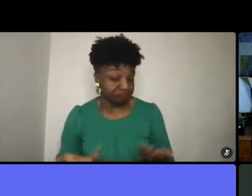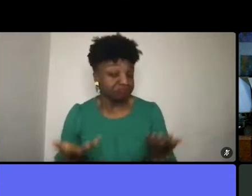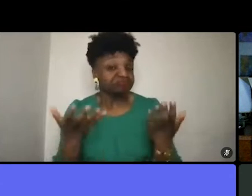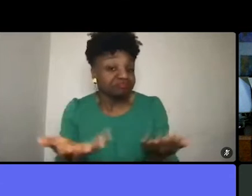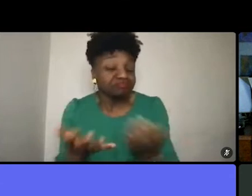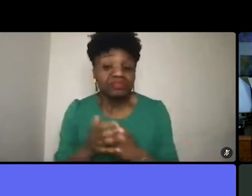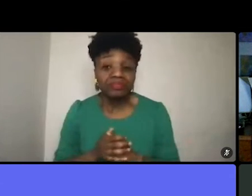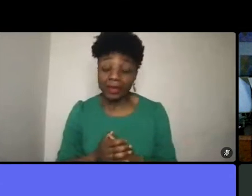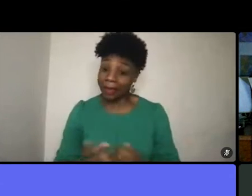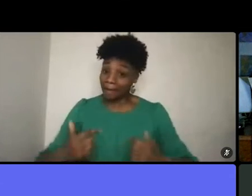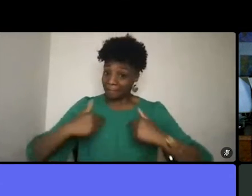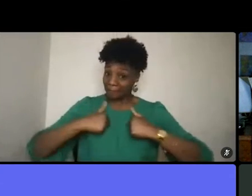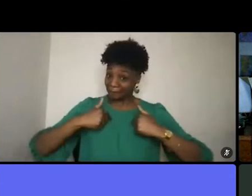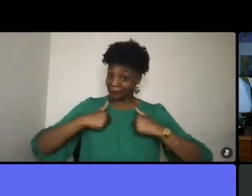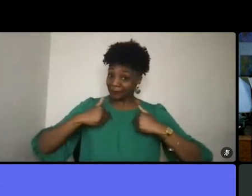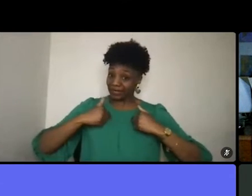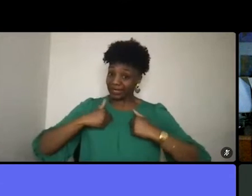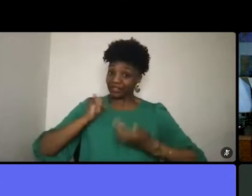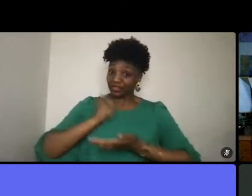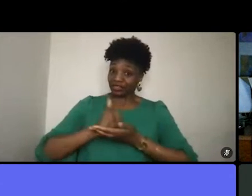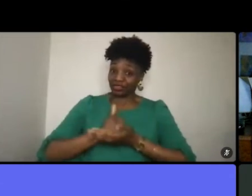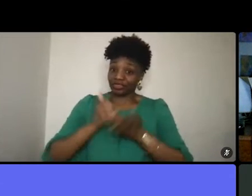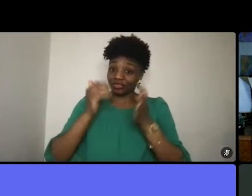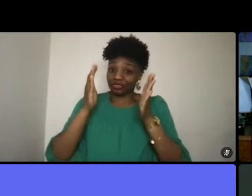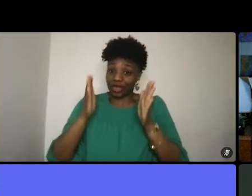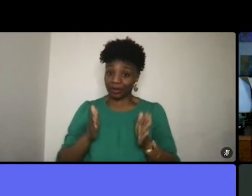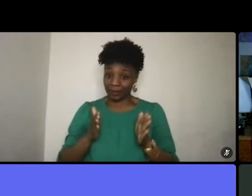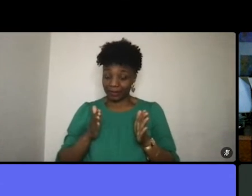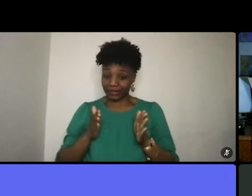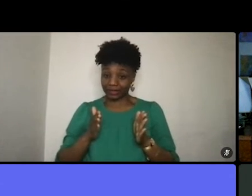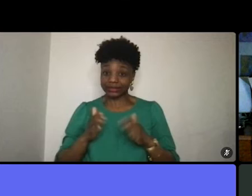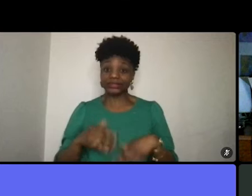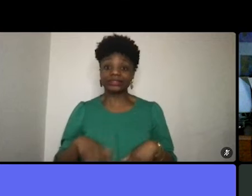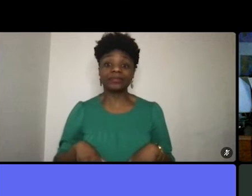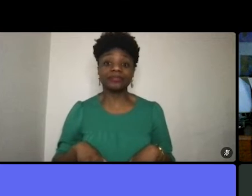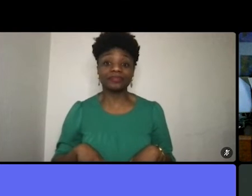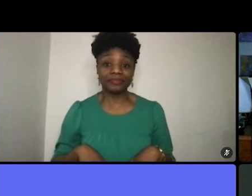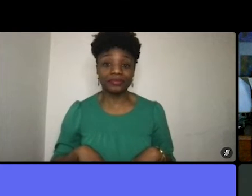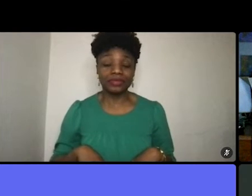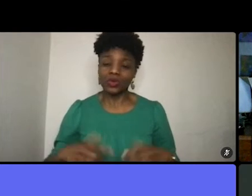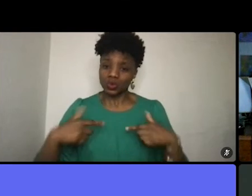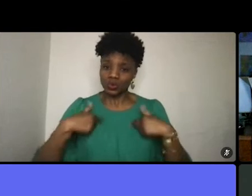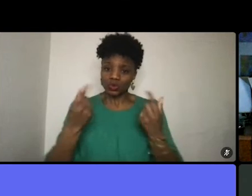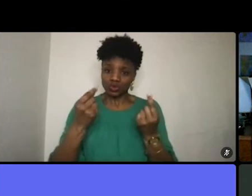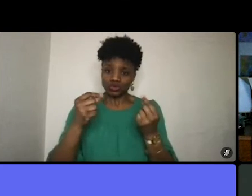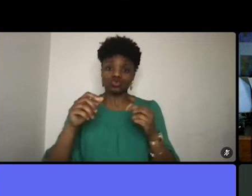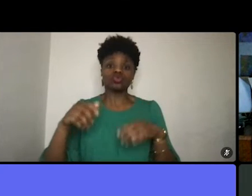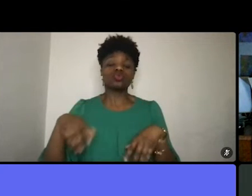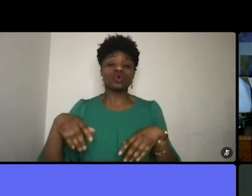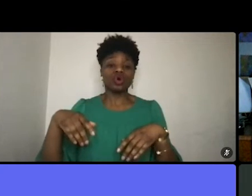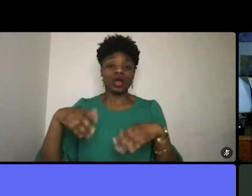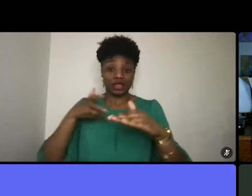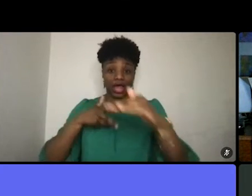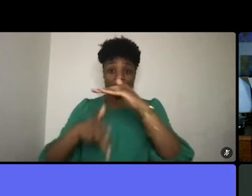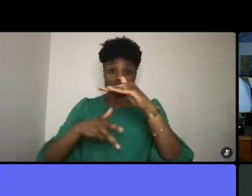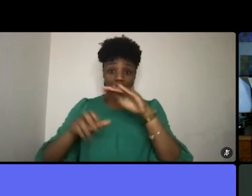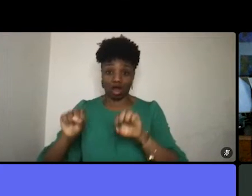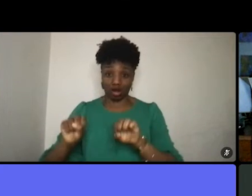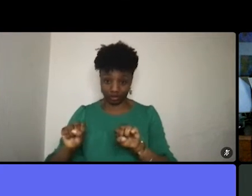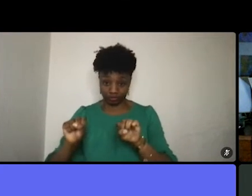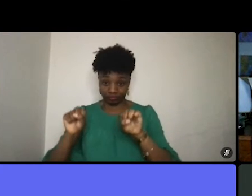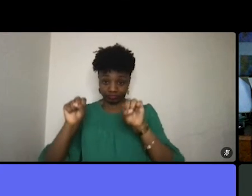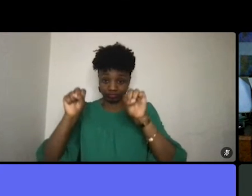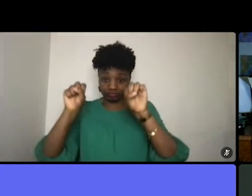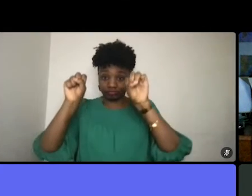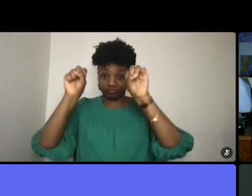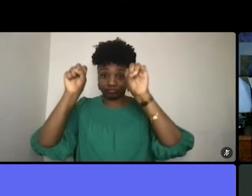your house and hold a flashlight behind you in this dark garage, but I would allow you to dig into